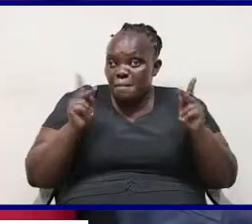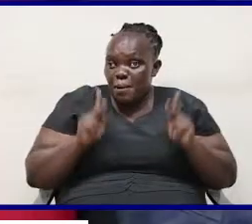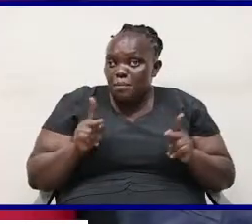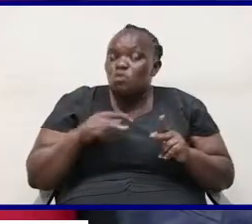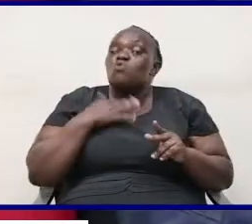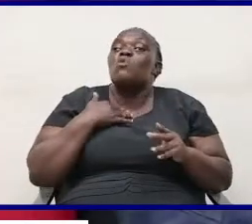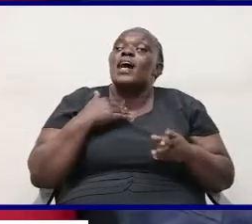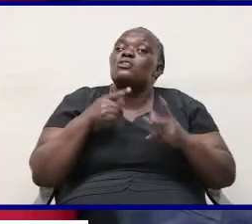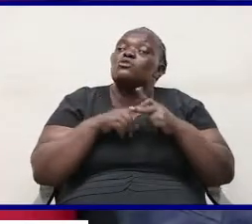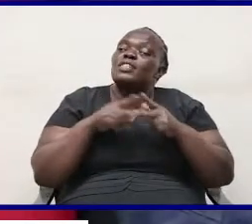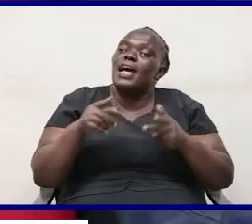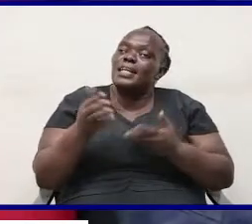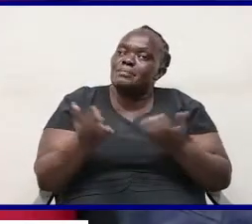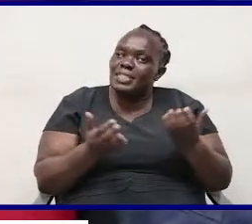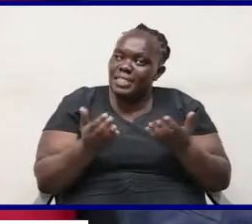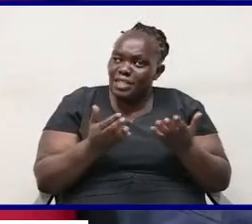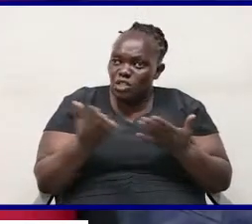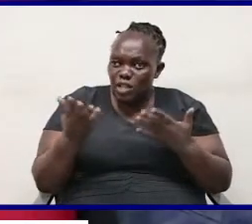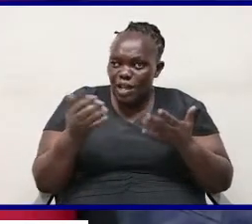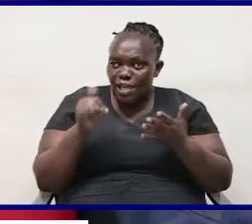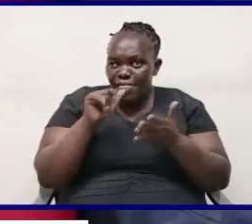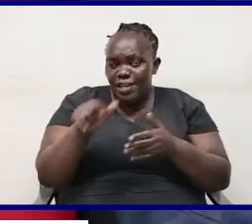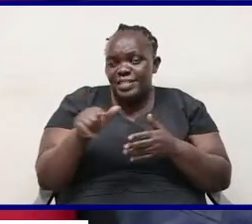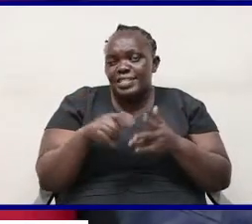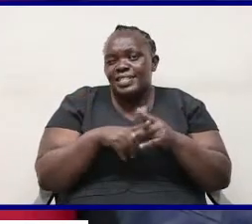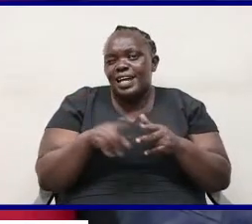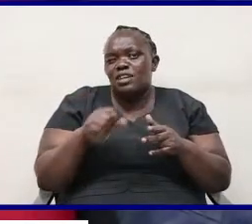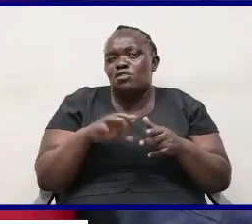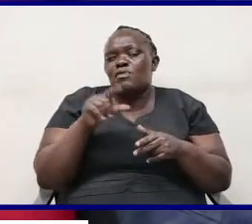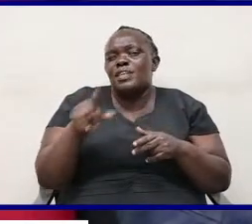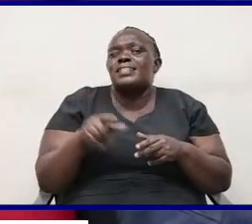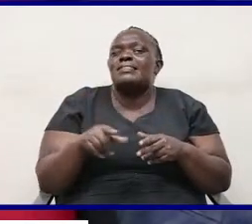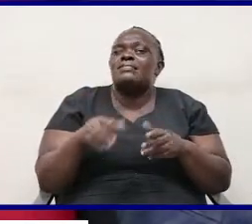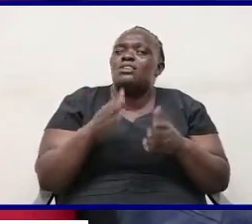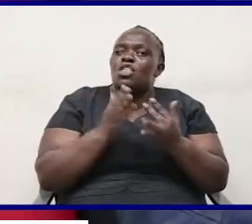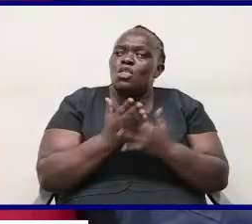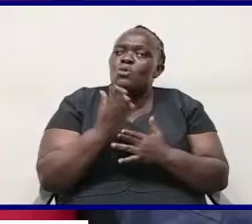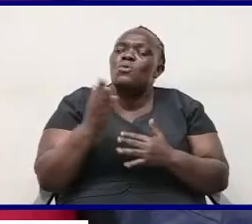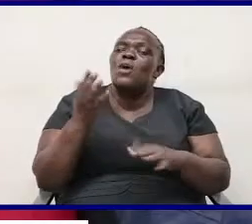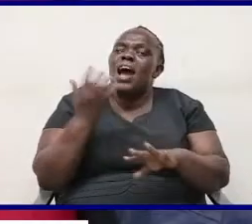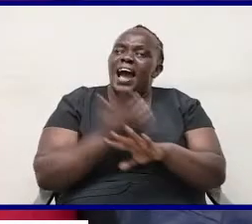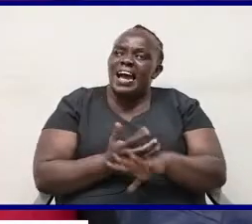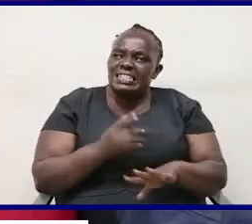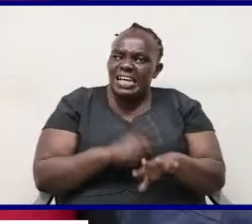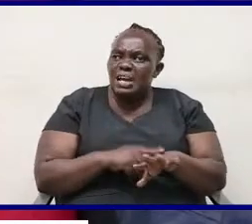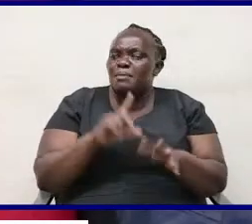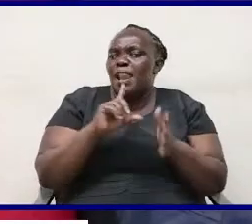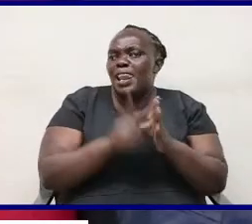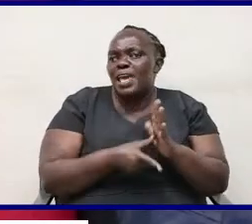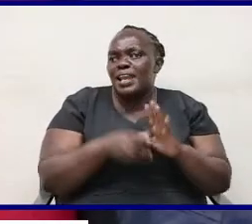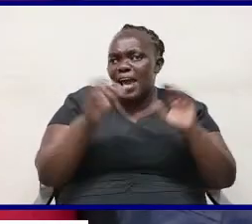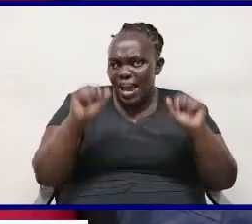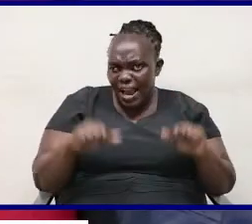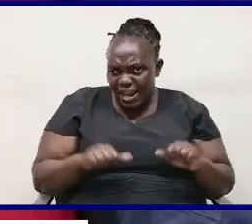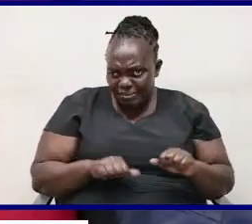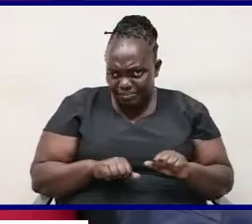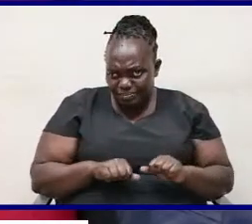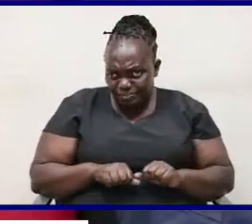want to go into business so that at the start of they don't have to go through that hurdle, then later on they can